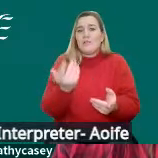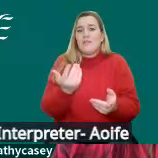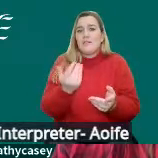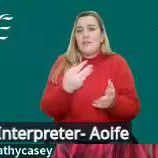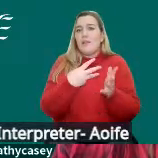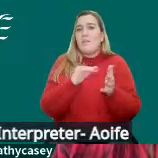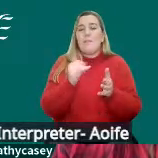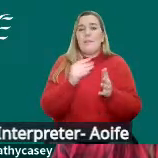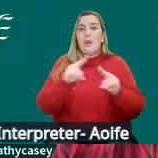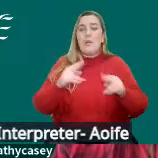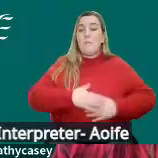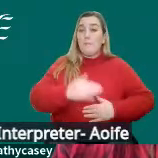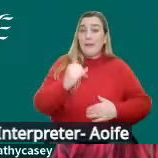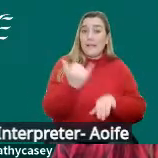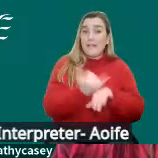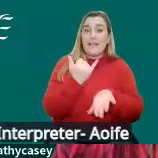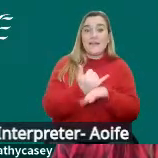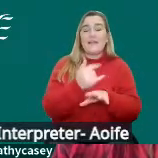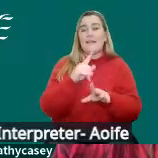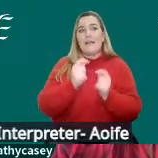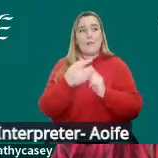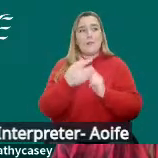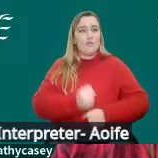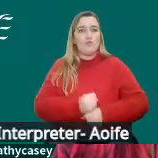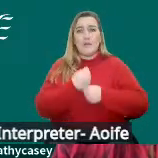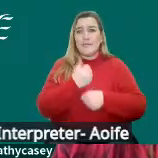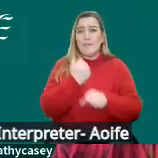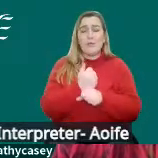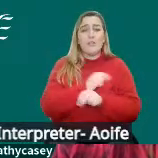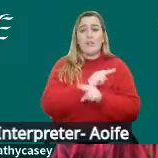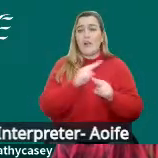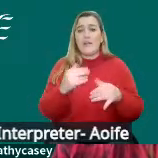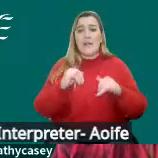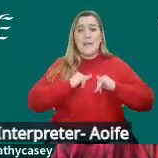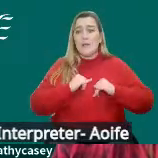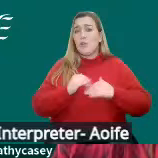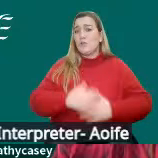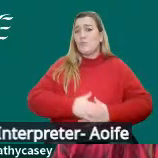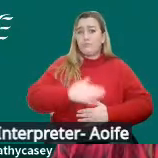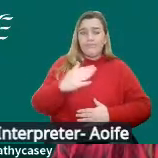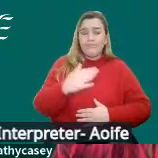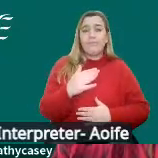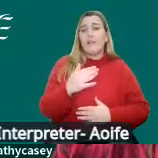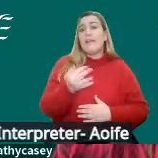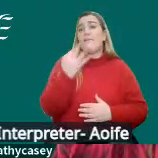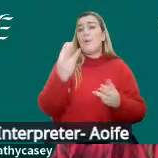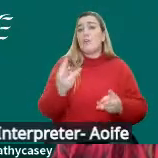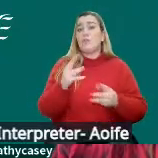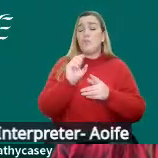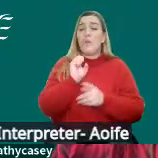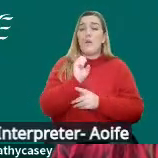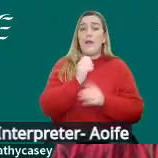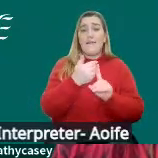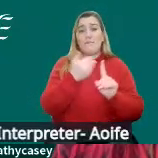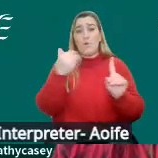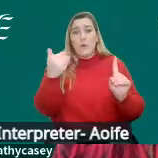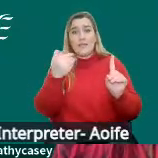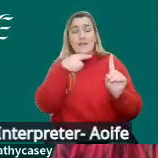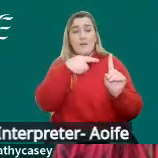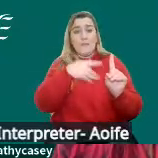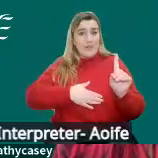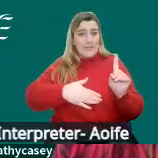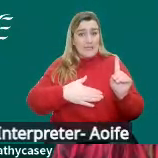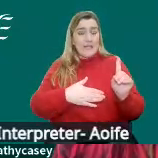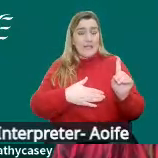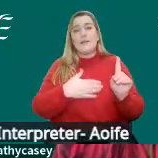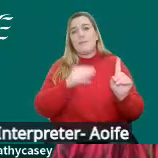stress of the difficulty in the ability to conceive. Or if we're trying to avoid a pregnancy and our cycle is very irregular, then of course there's a risk